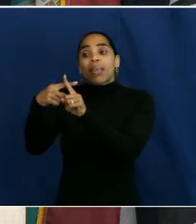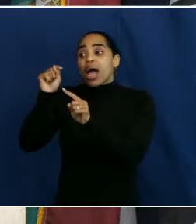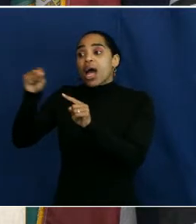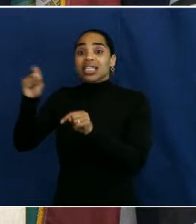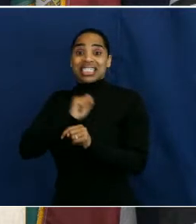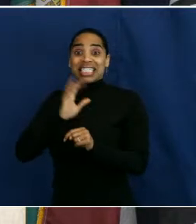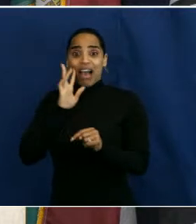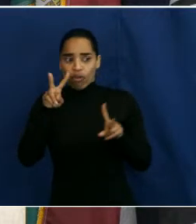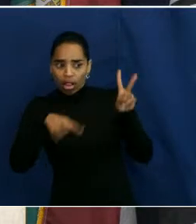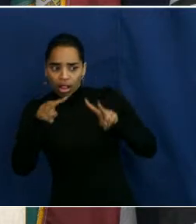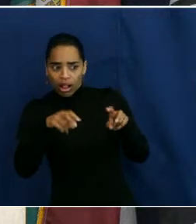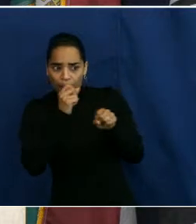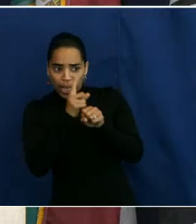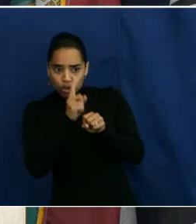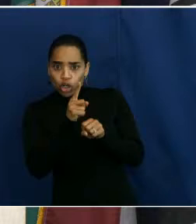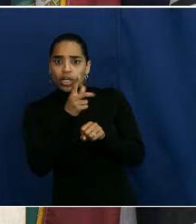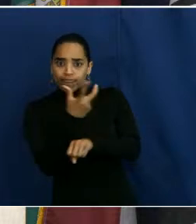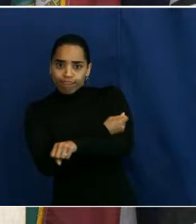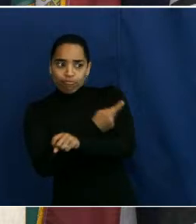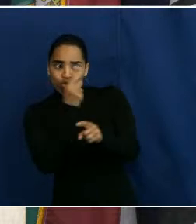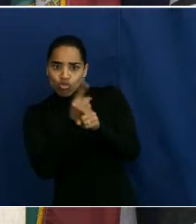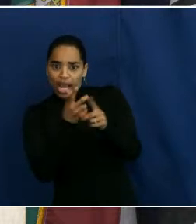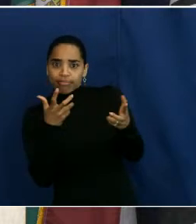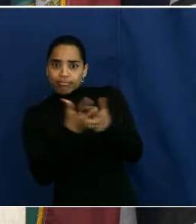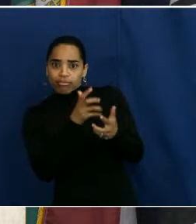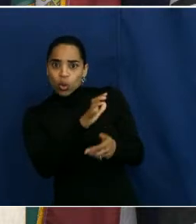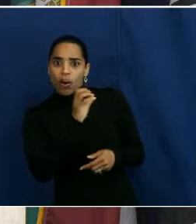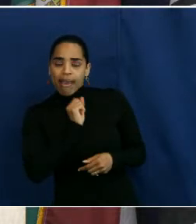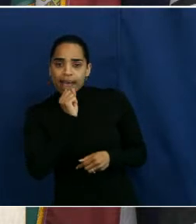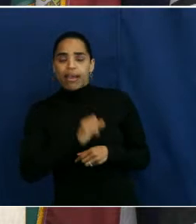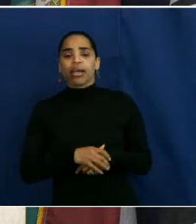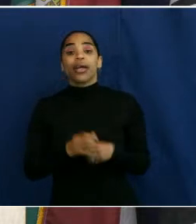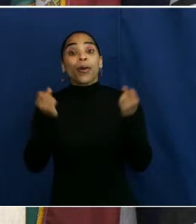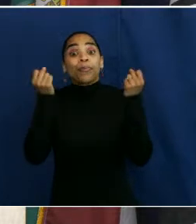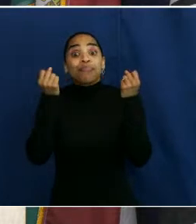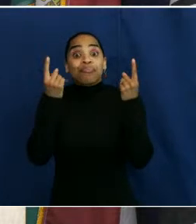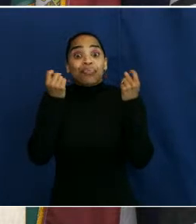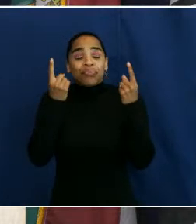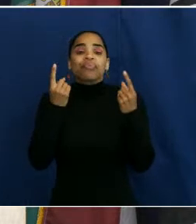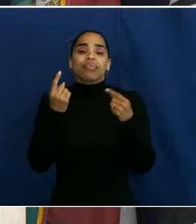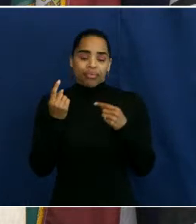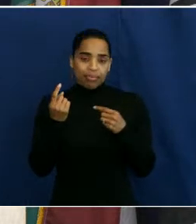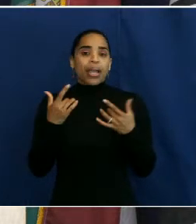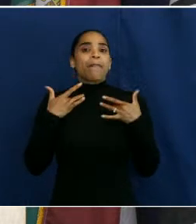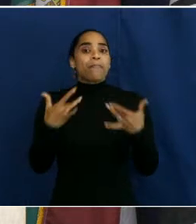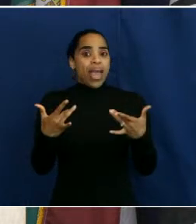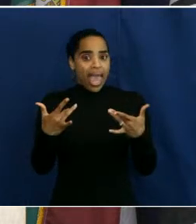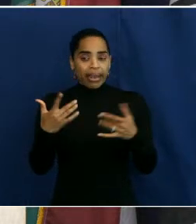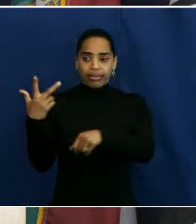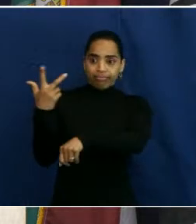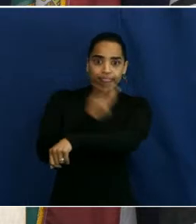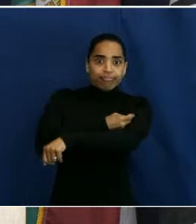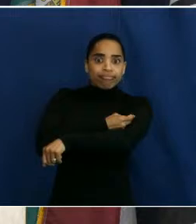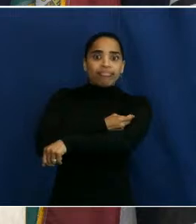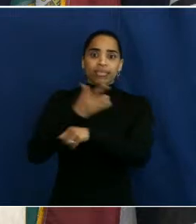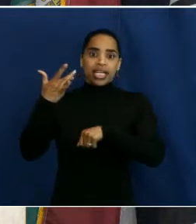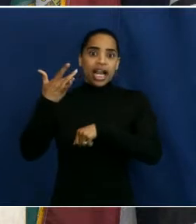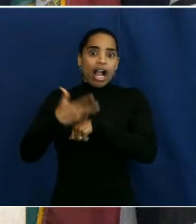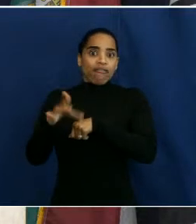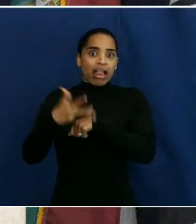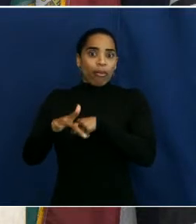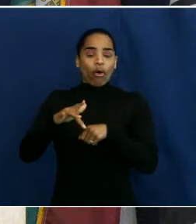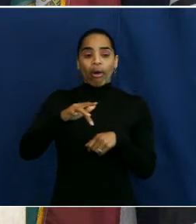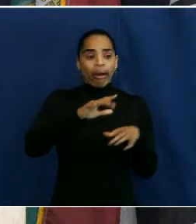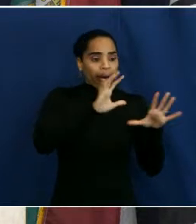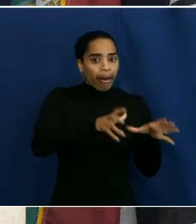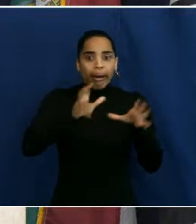ensure that prospect. But I also want to reiterate that as every time we've opened to a new grouping and every time we've opened a new